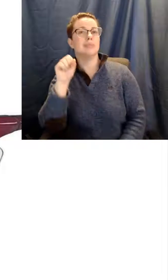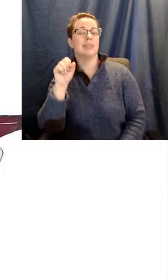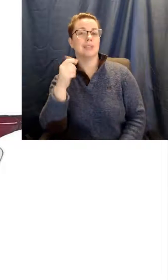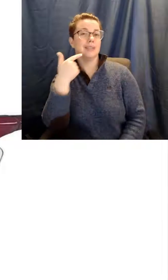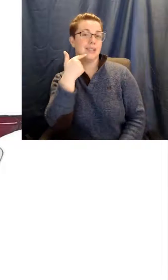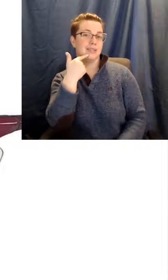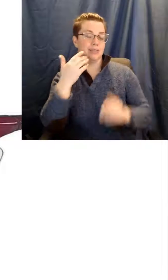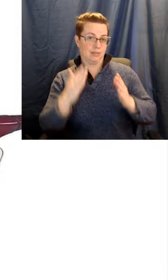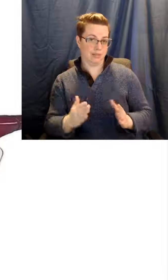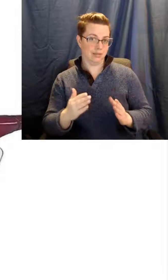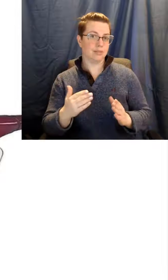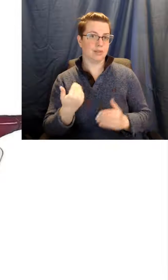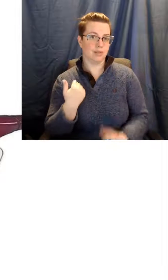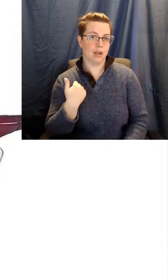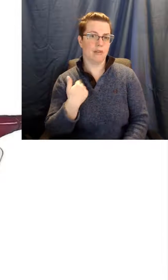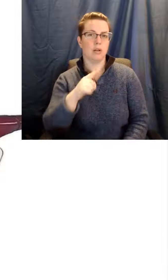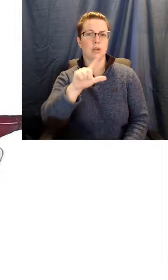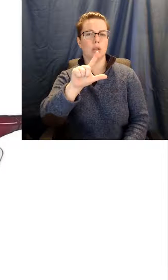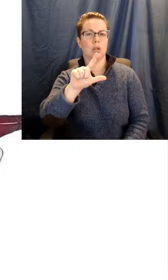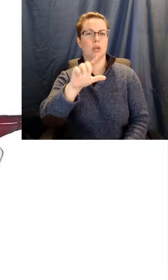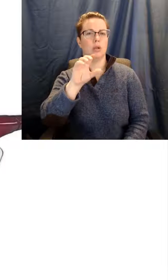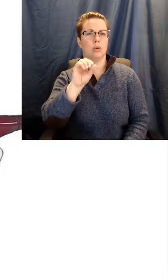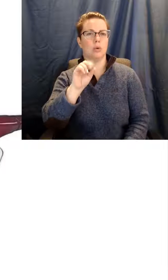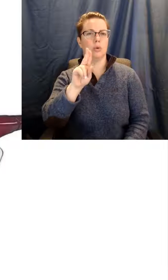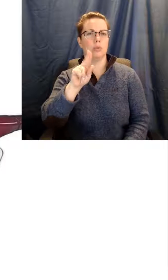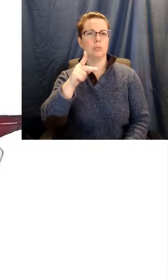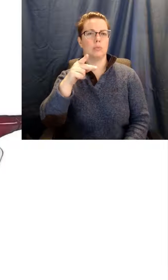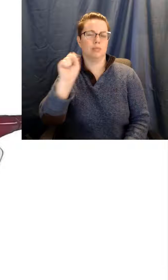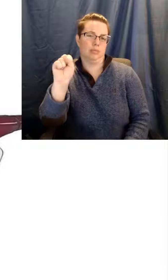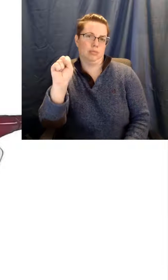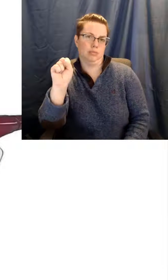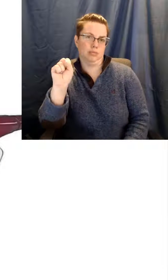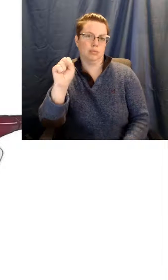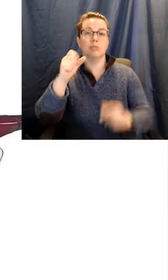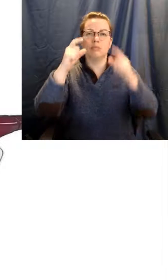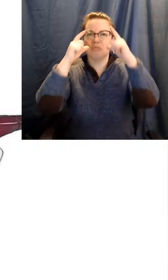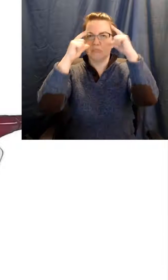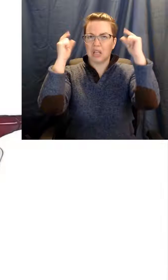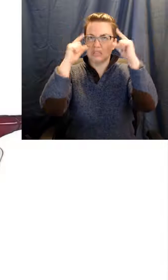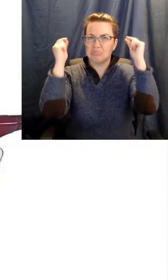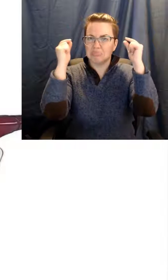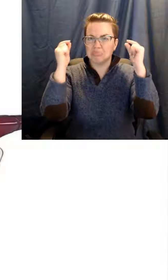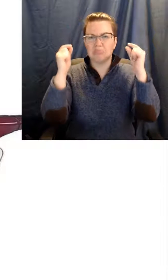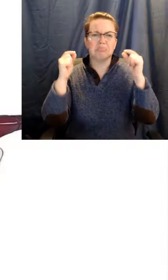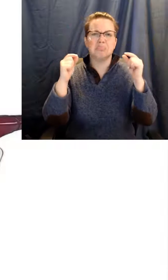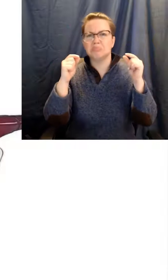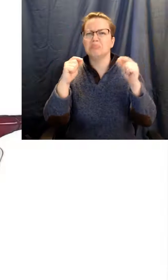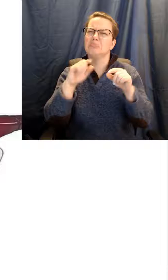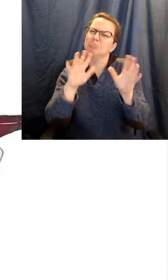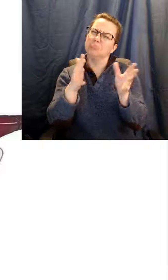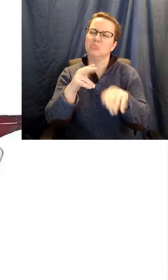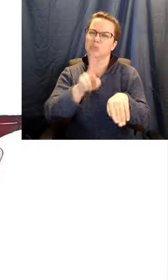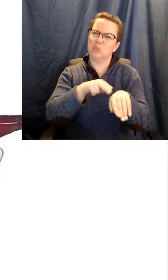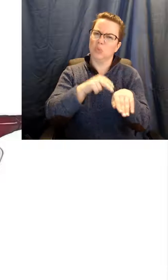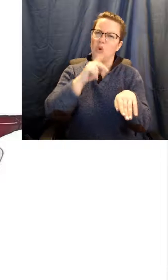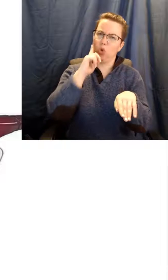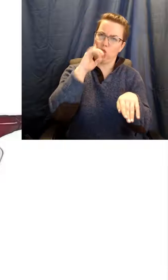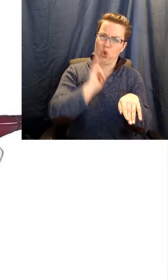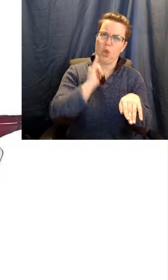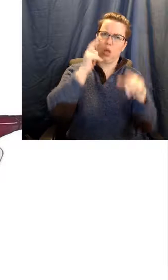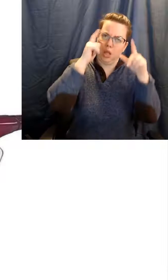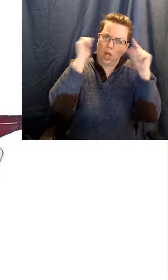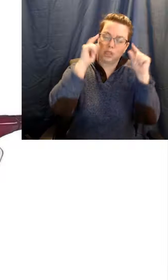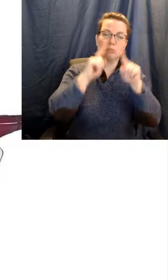L-O-U-P-E-S. They are glasses. They look like any other glasses, but they actually have an angled prism in them that allow you to look